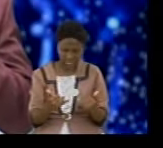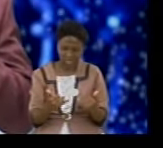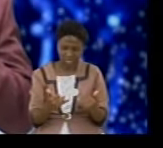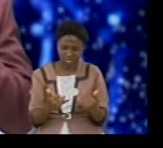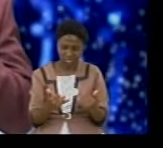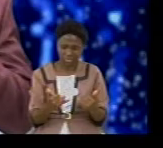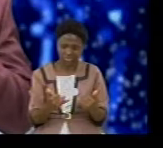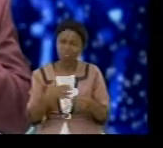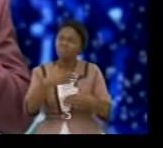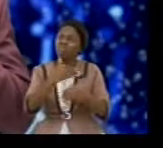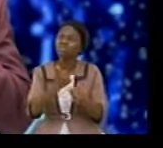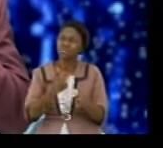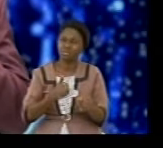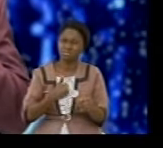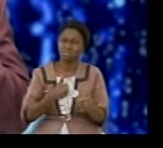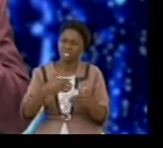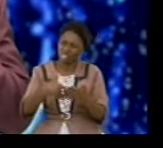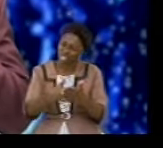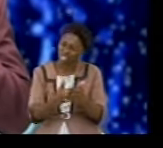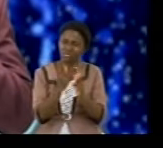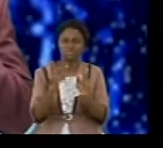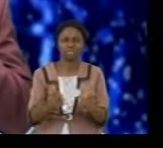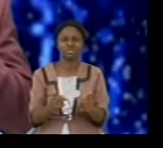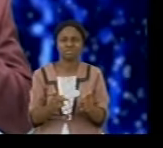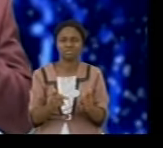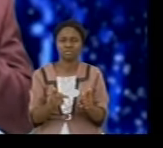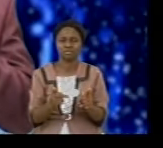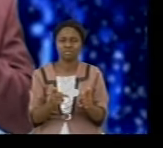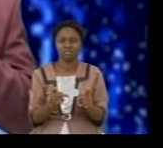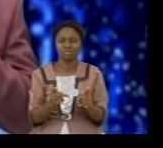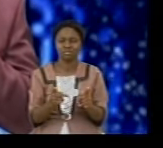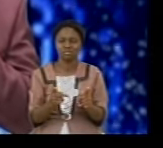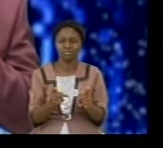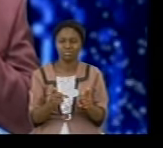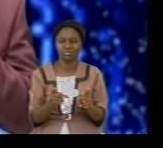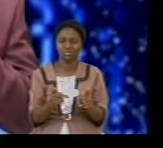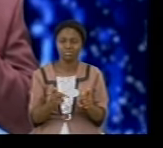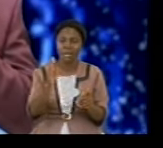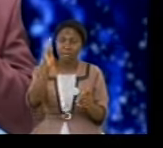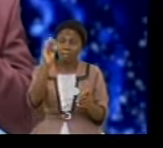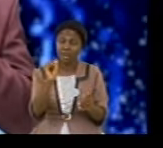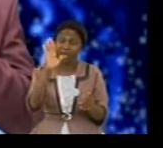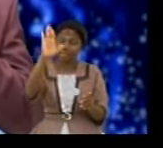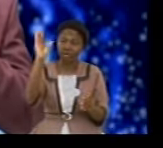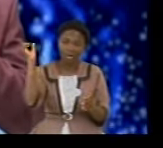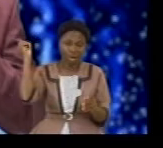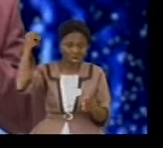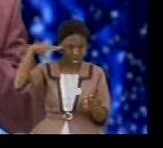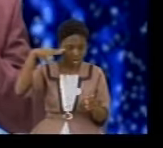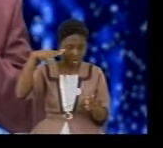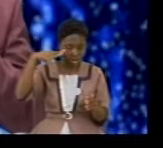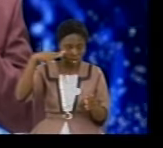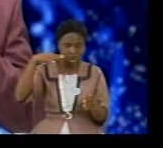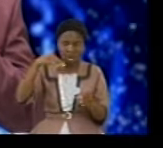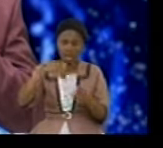a new you. And by your grace, for the rest of my